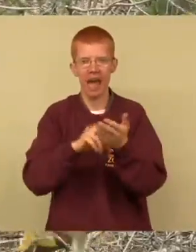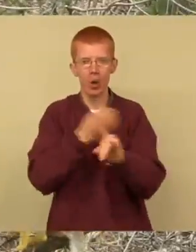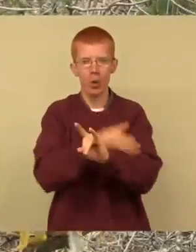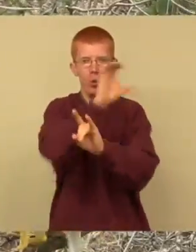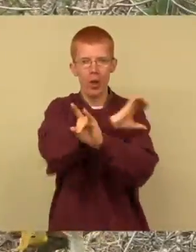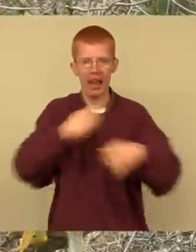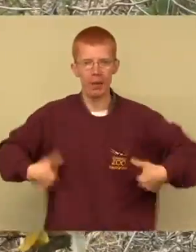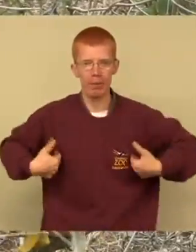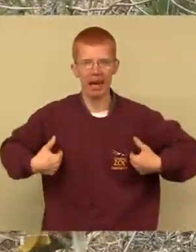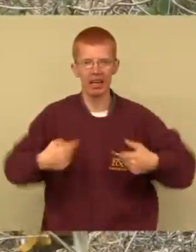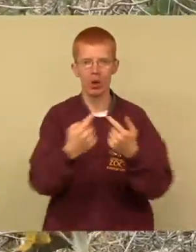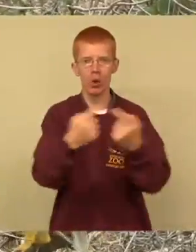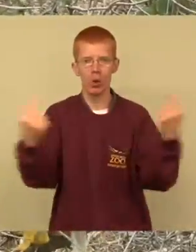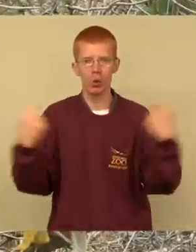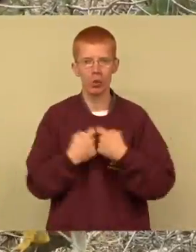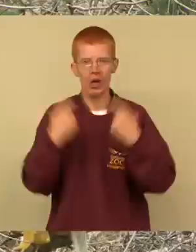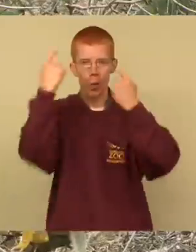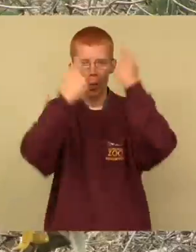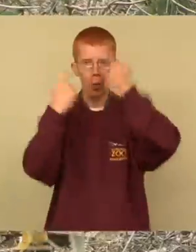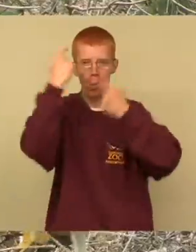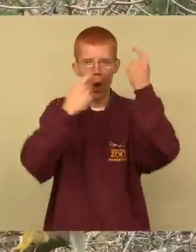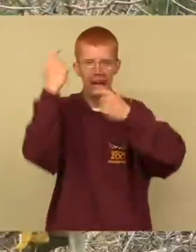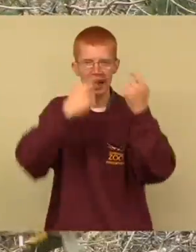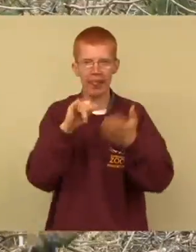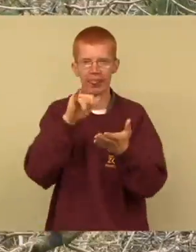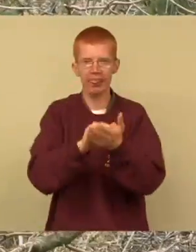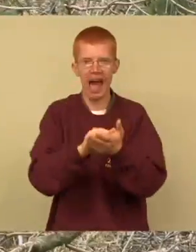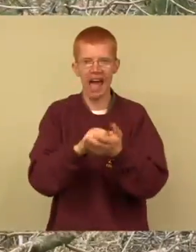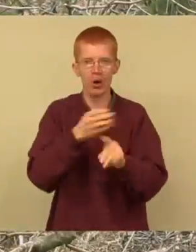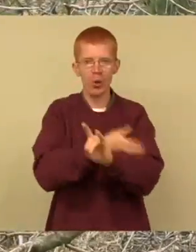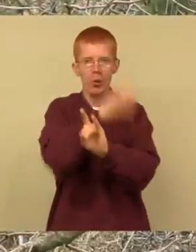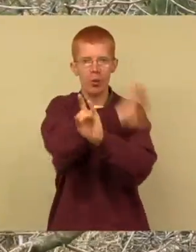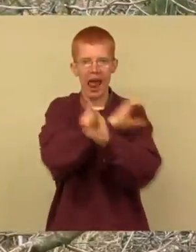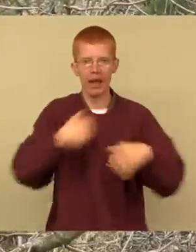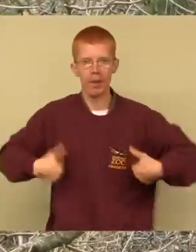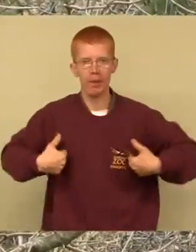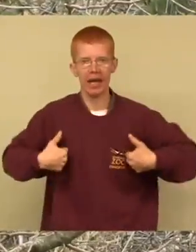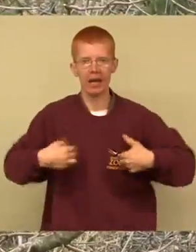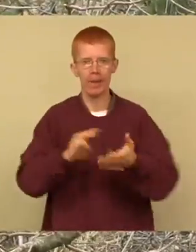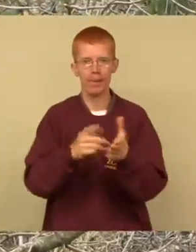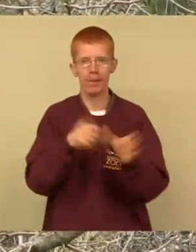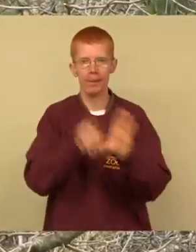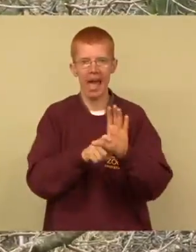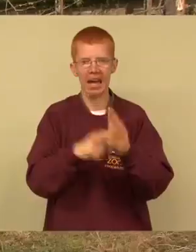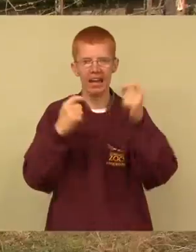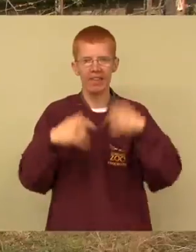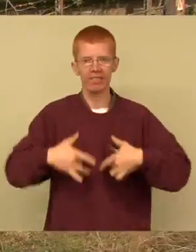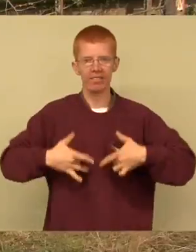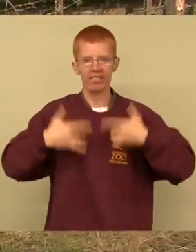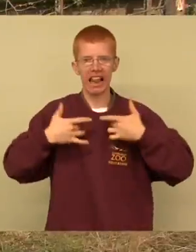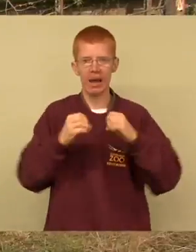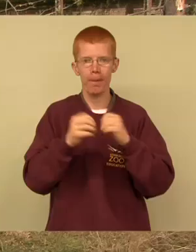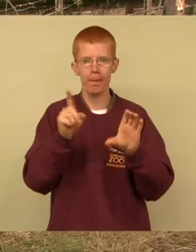As you can see from the monkeys here, the capuchin monkeys are much bigger than the squirrel monkeys, and so we were particularly concerned that the